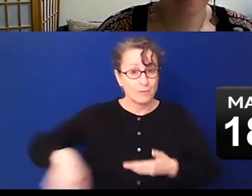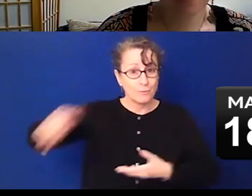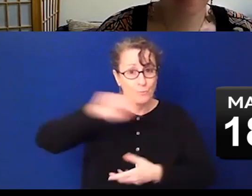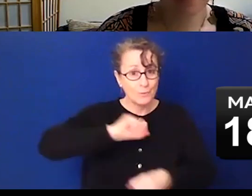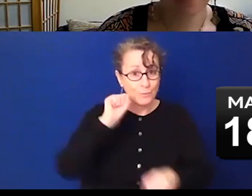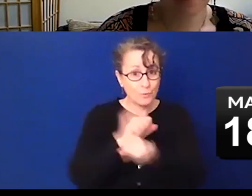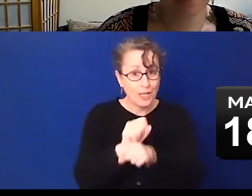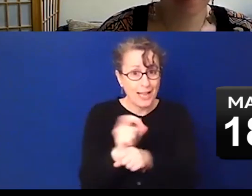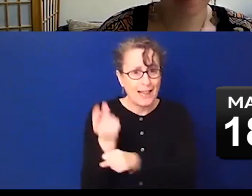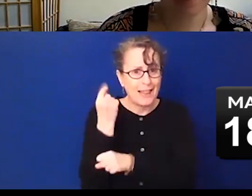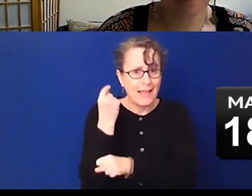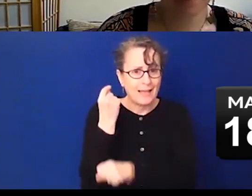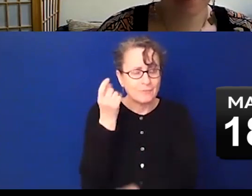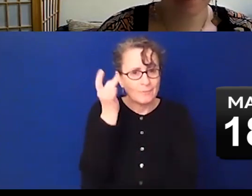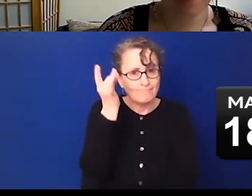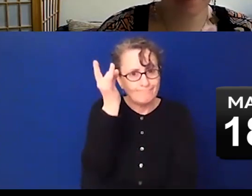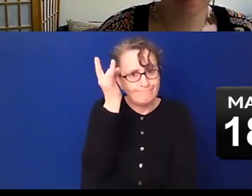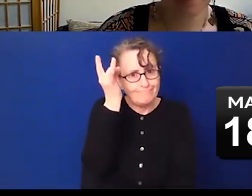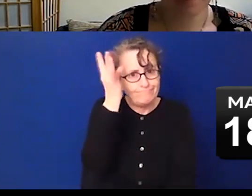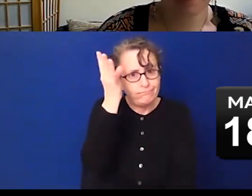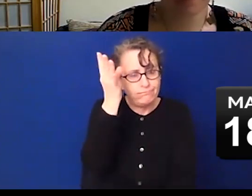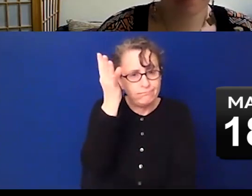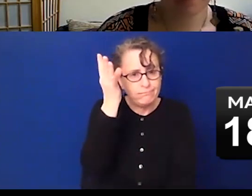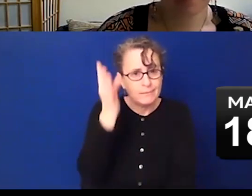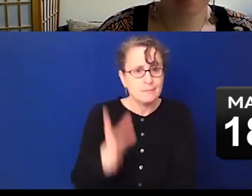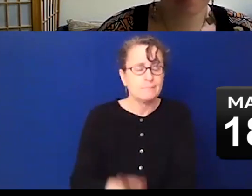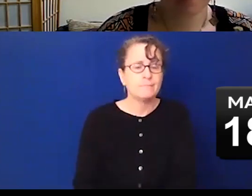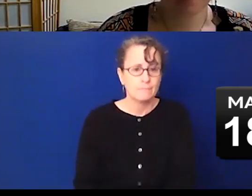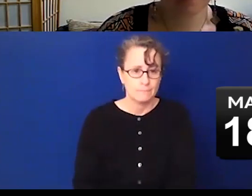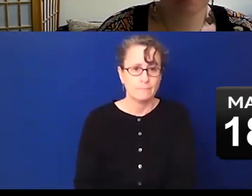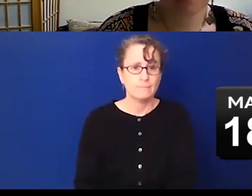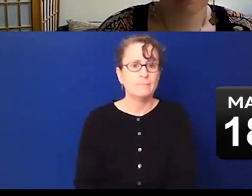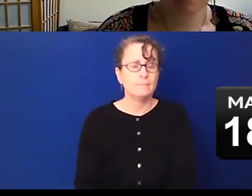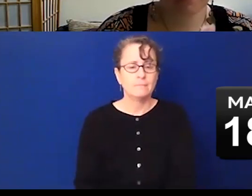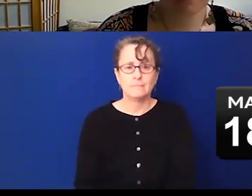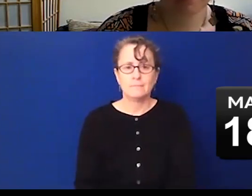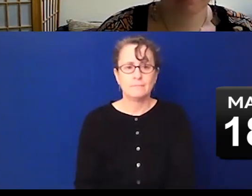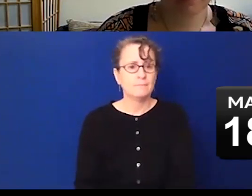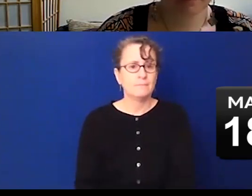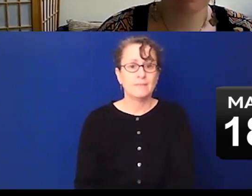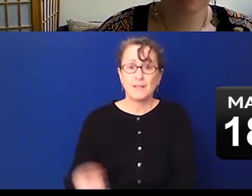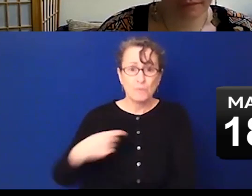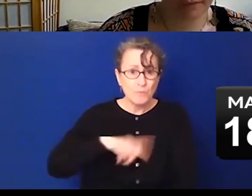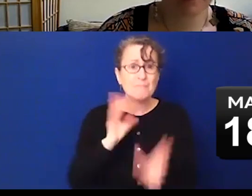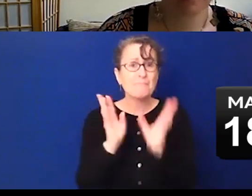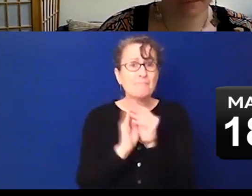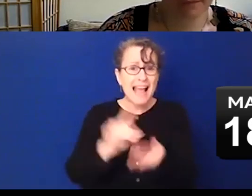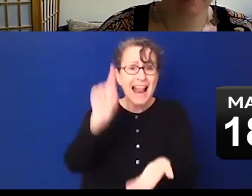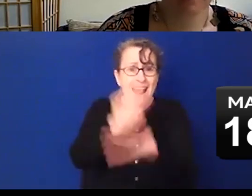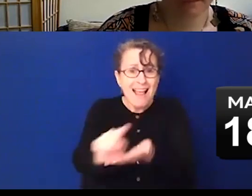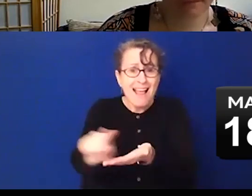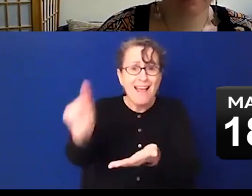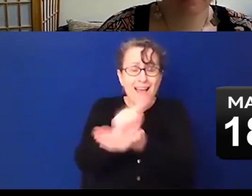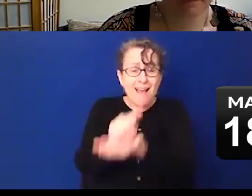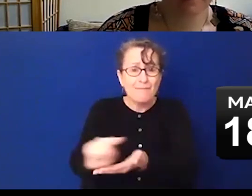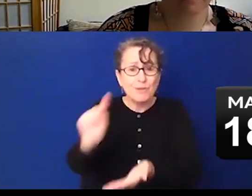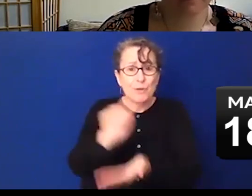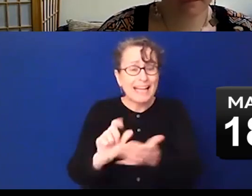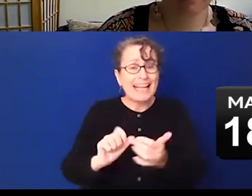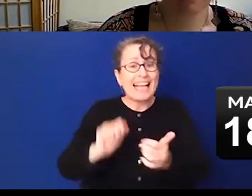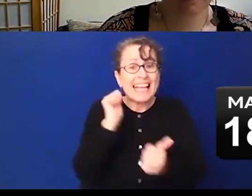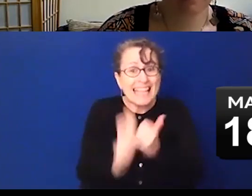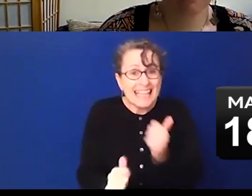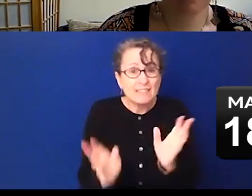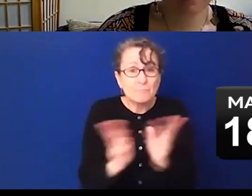certainly would have been reasonable for us to have we had weekly meetings that were 5 to 7 hours long.